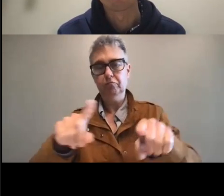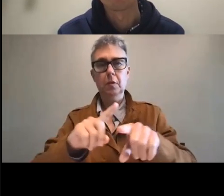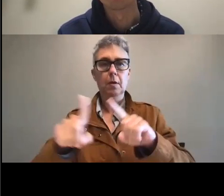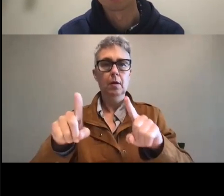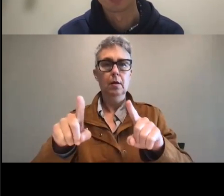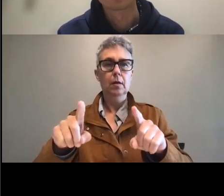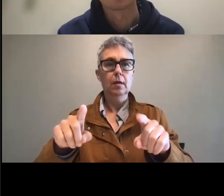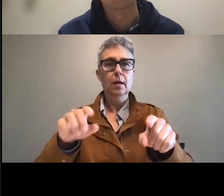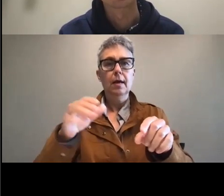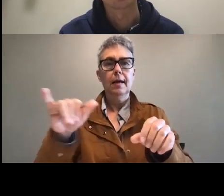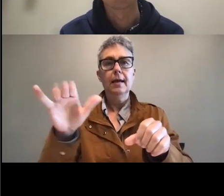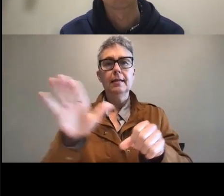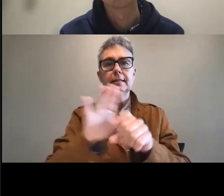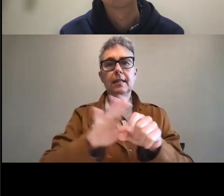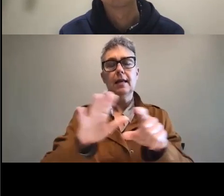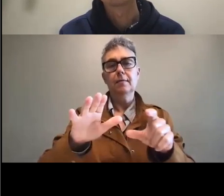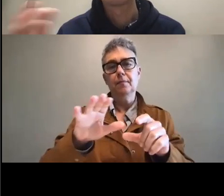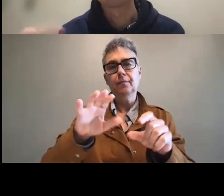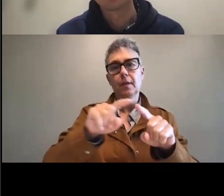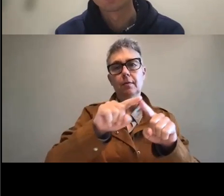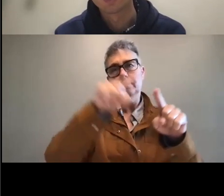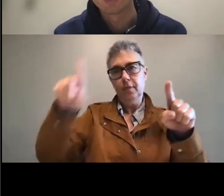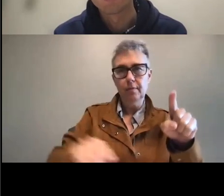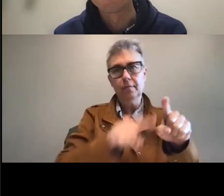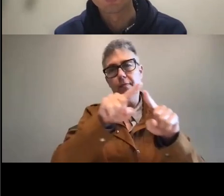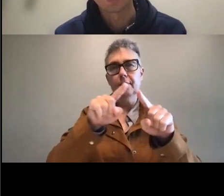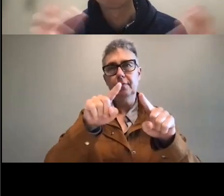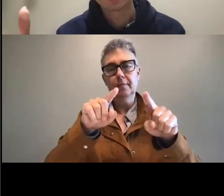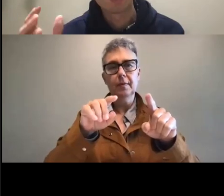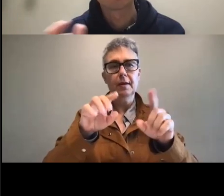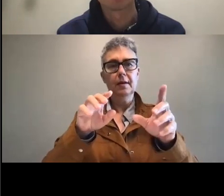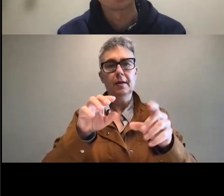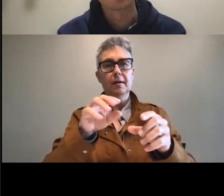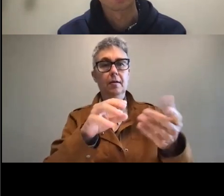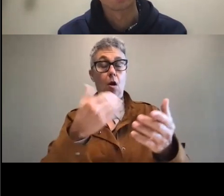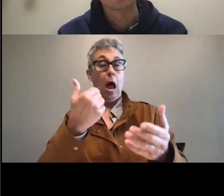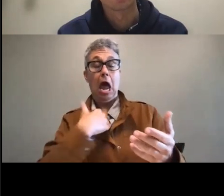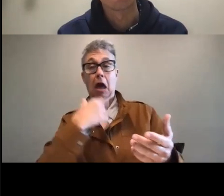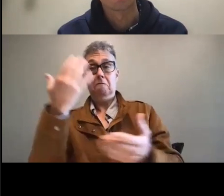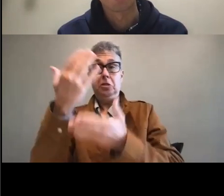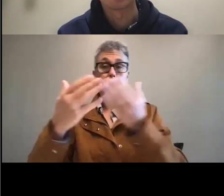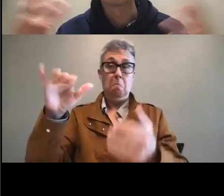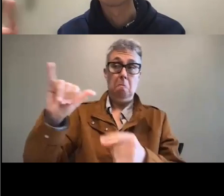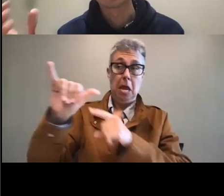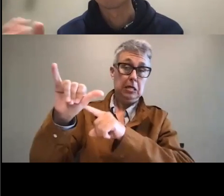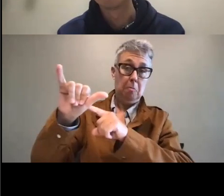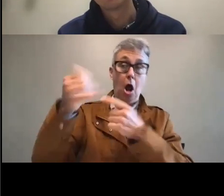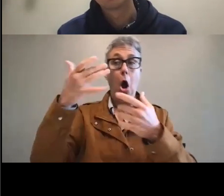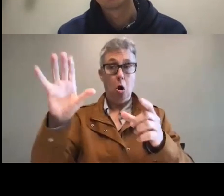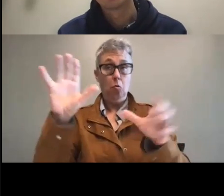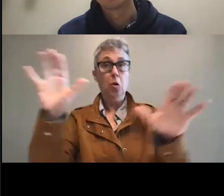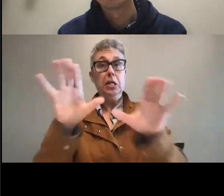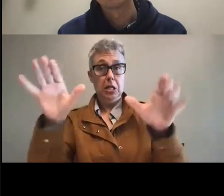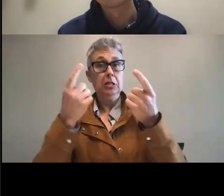the following loop, right? For example, let's say we have some antibodies that already binds to some